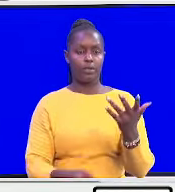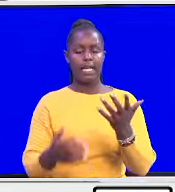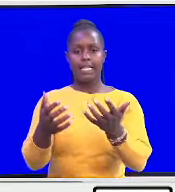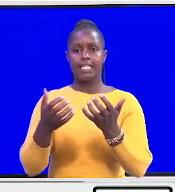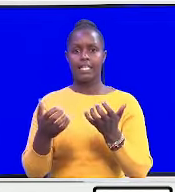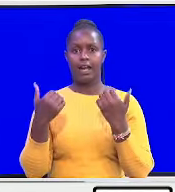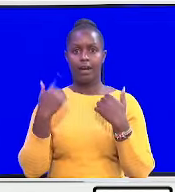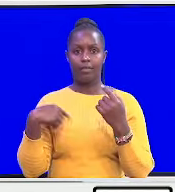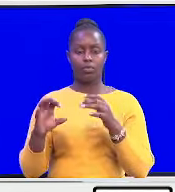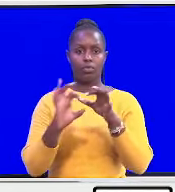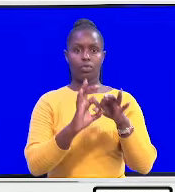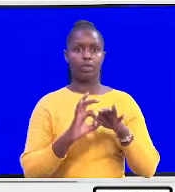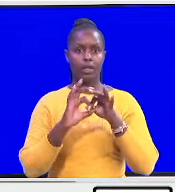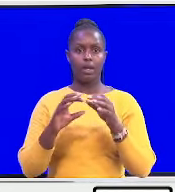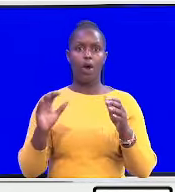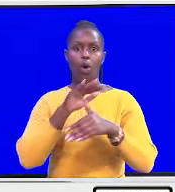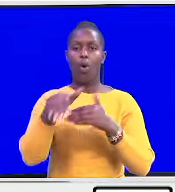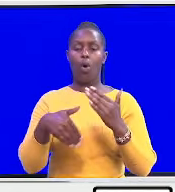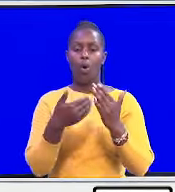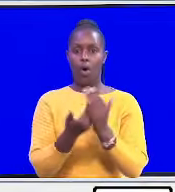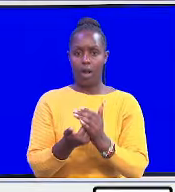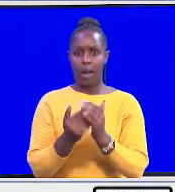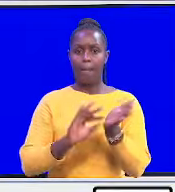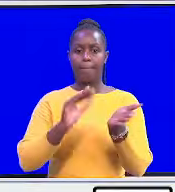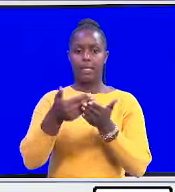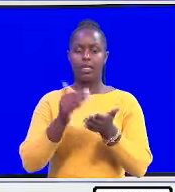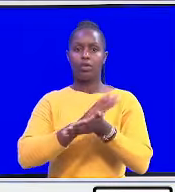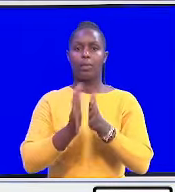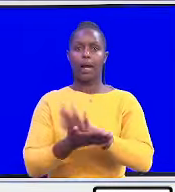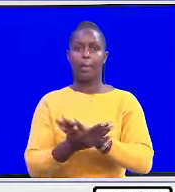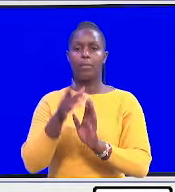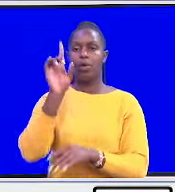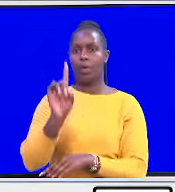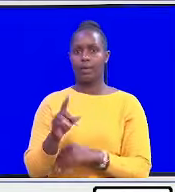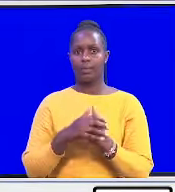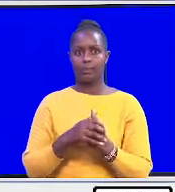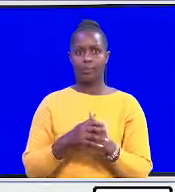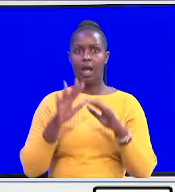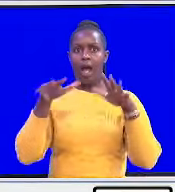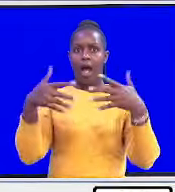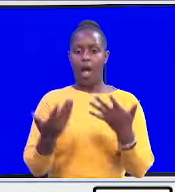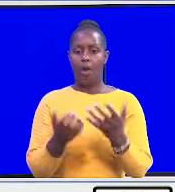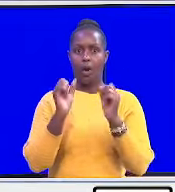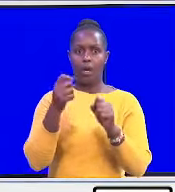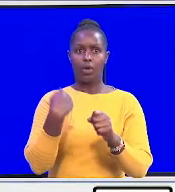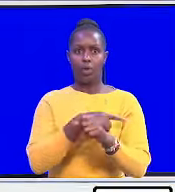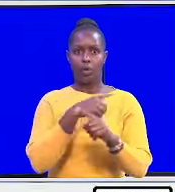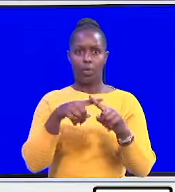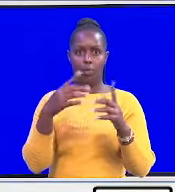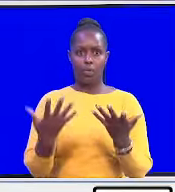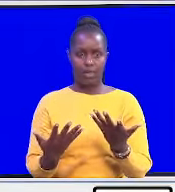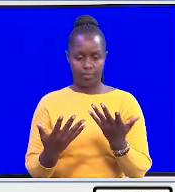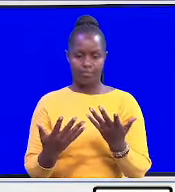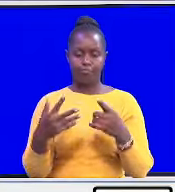to consolidate the numerous bursaries into one. How unequal and how unjust we are in a